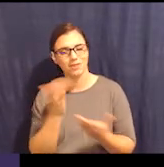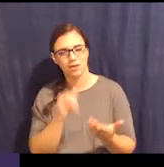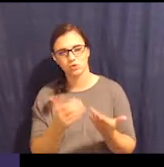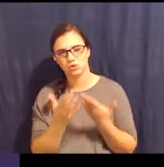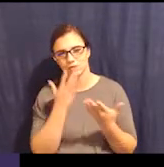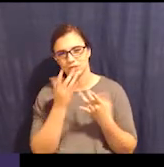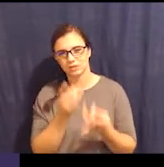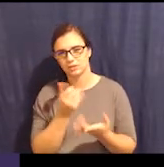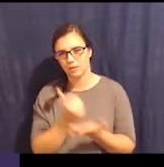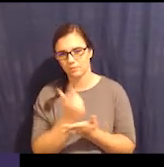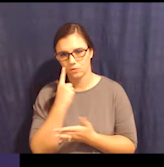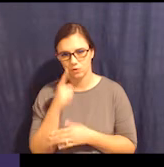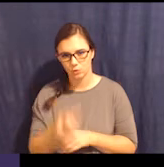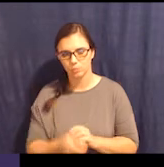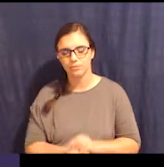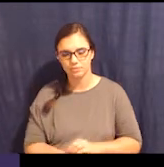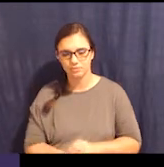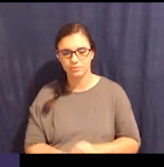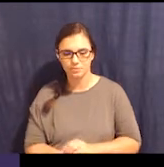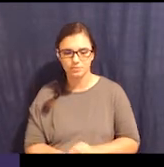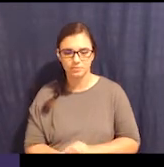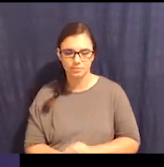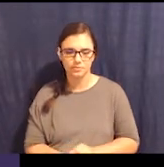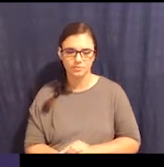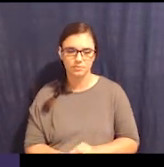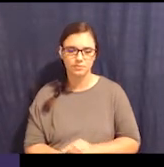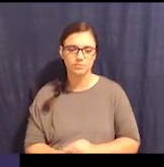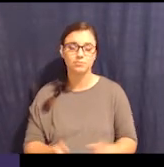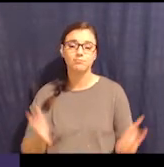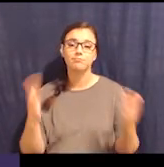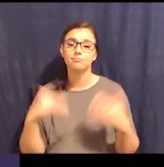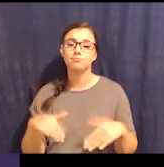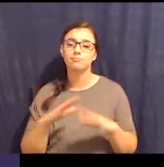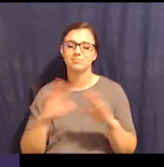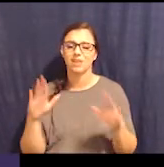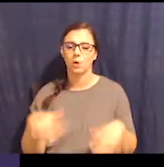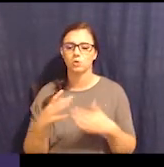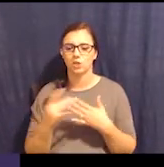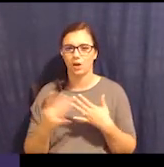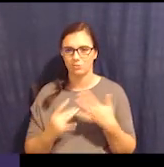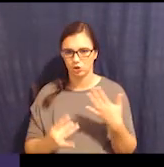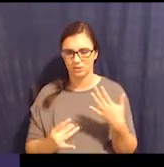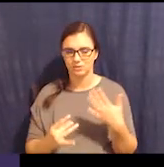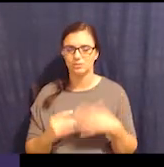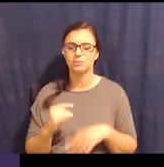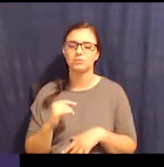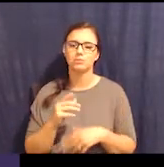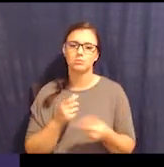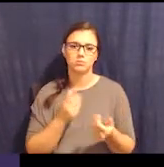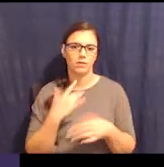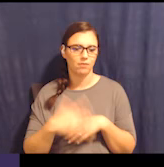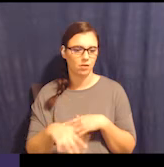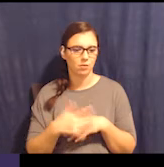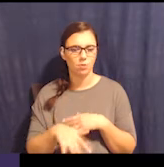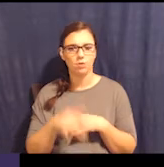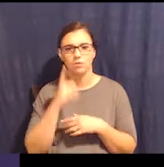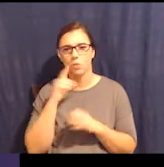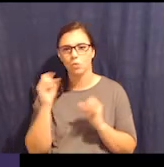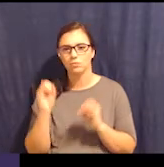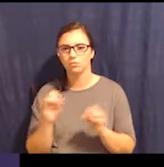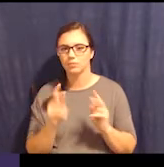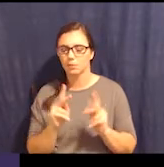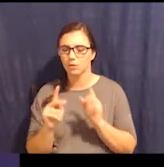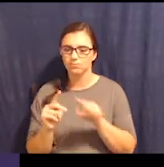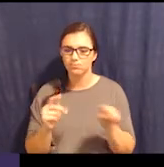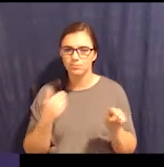Next, I'm going to talk about some of the housing options that are available to individuals with mental illness that require additional